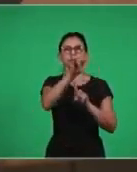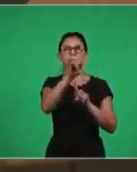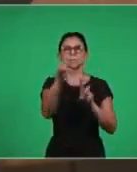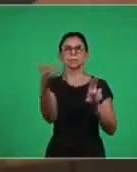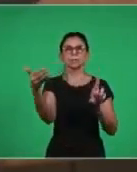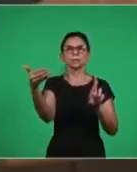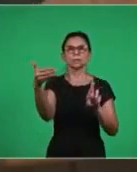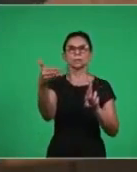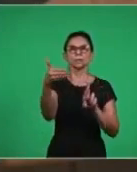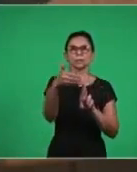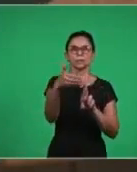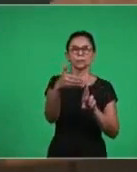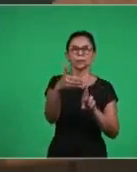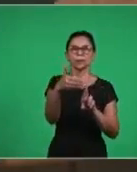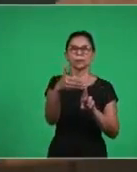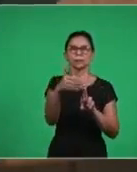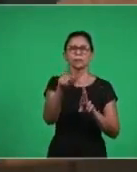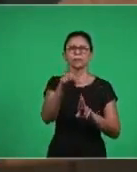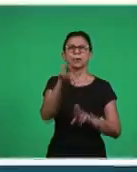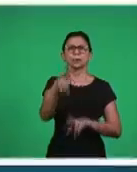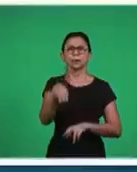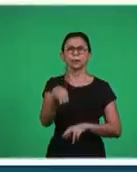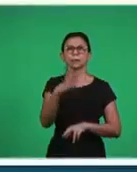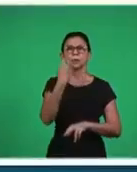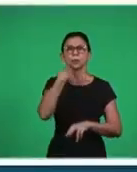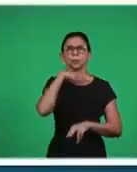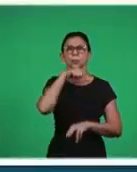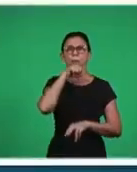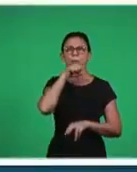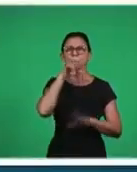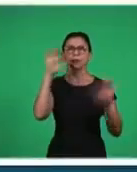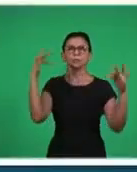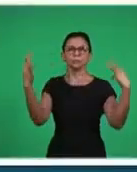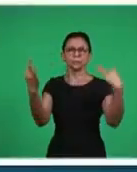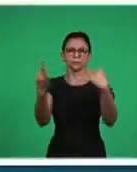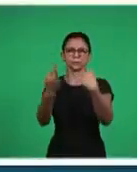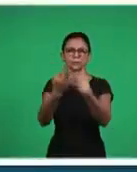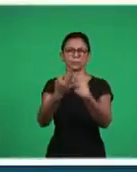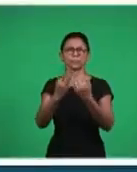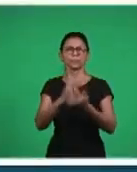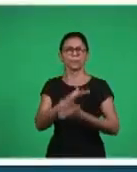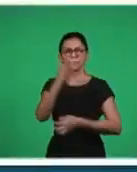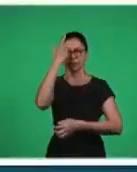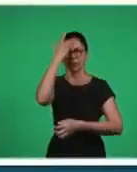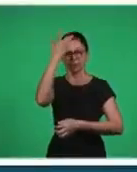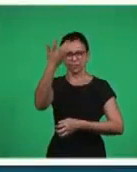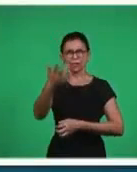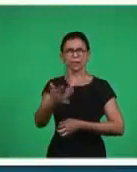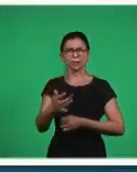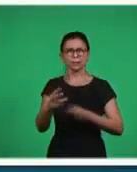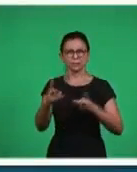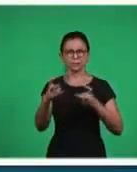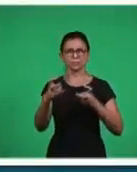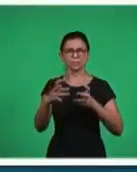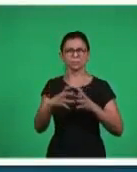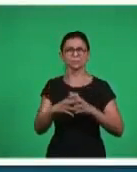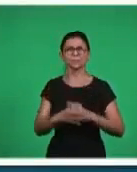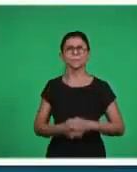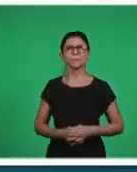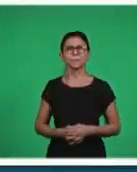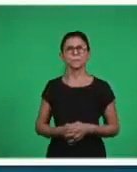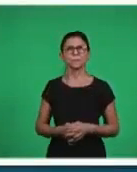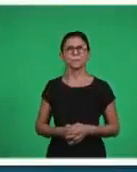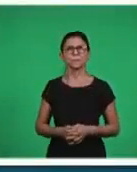related to the servant who had been sent by the head of the household? This question is a little easier for the brethren to